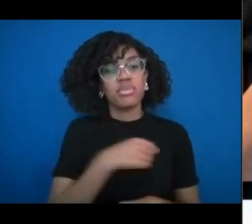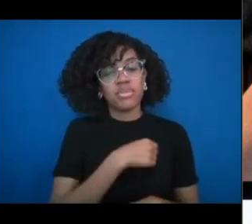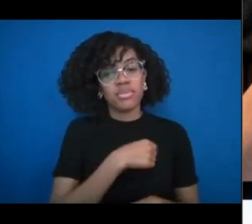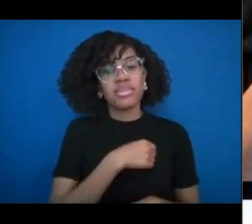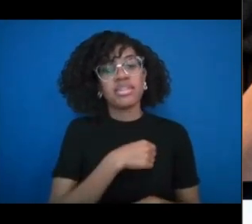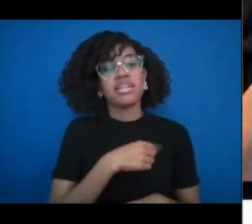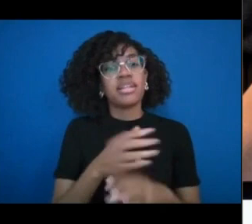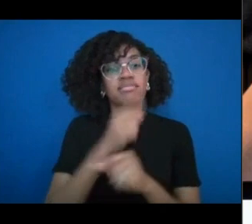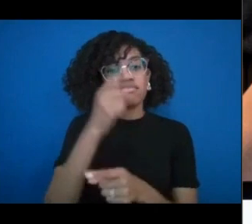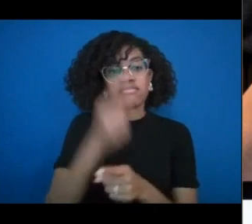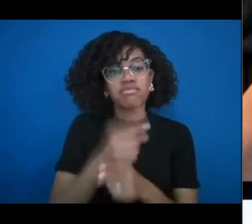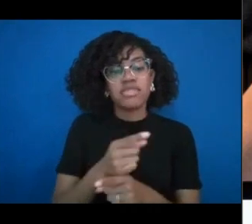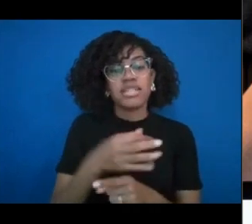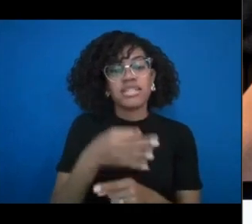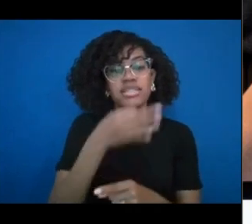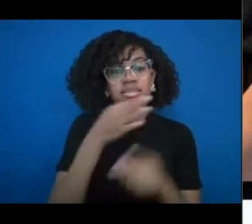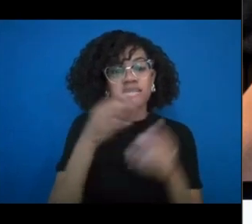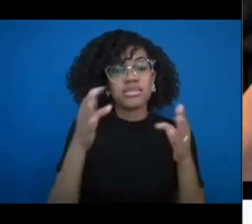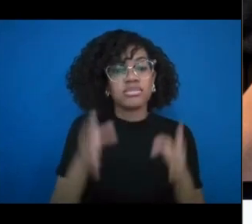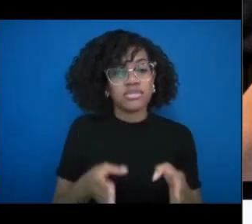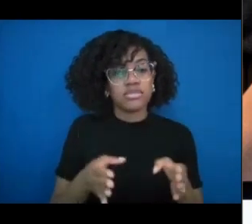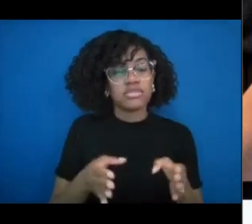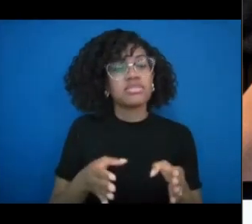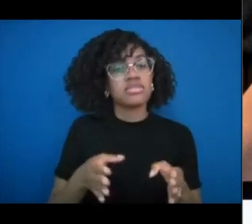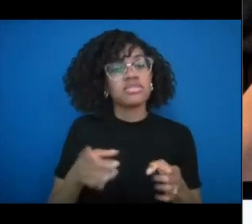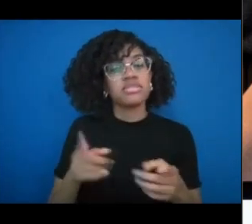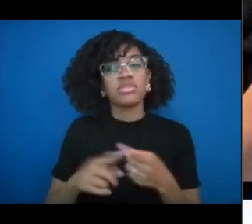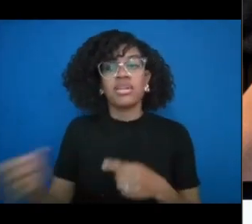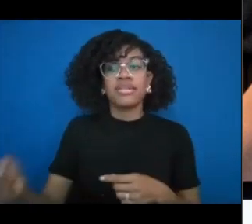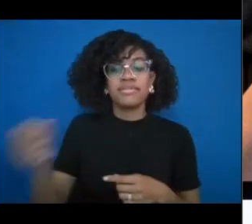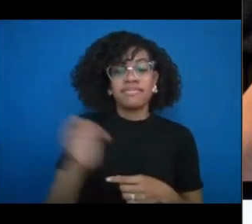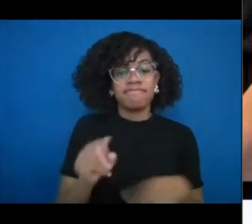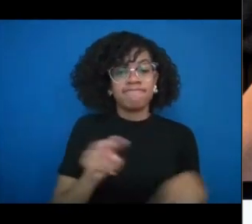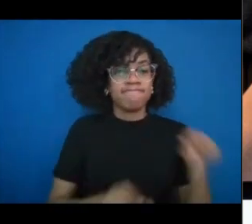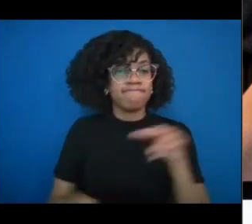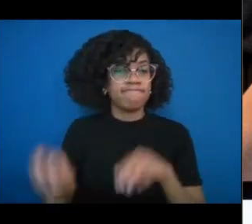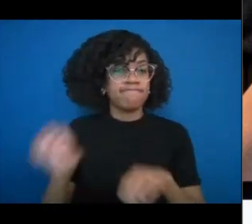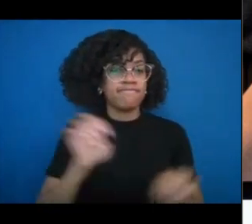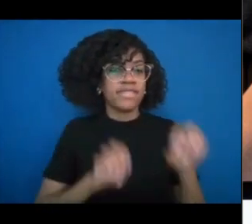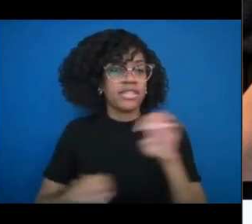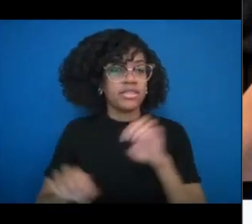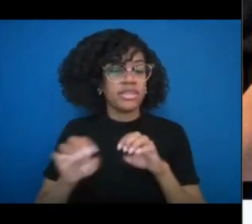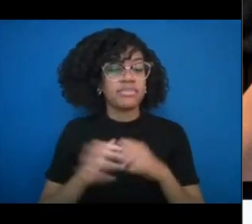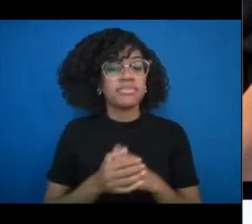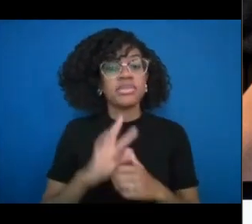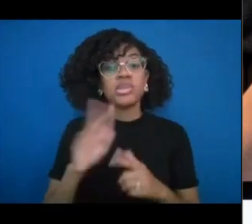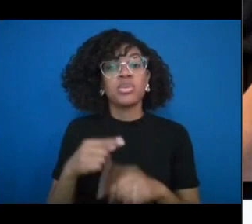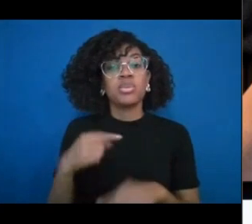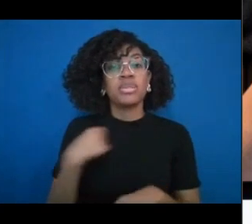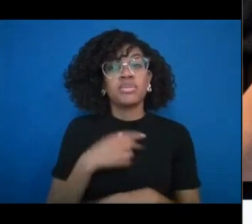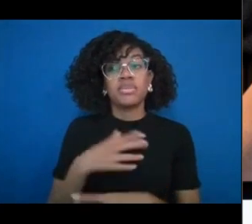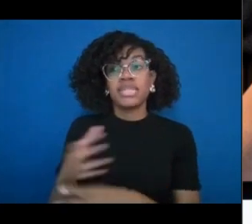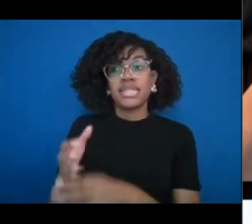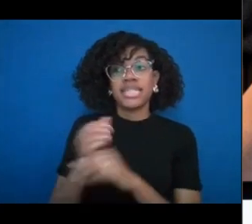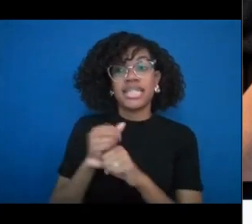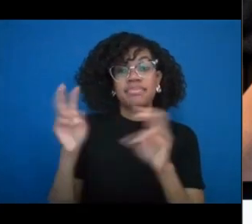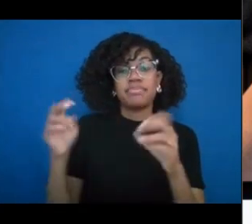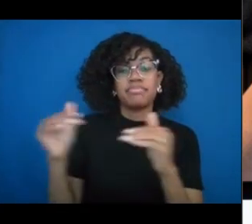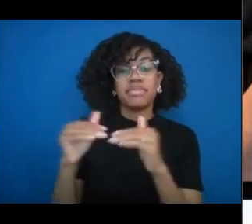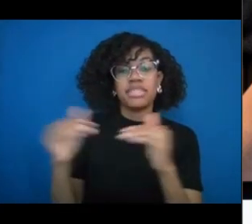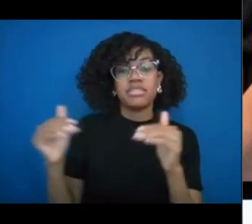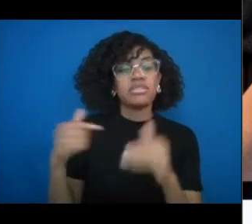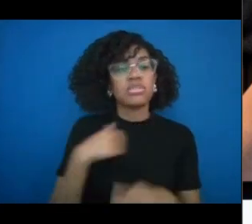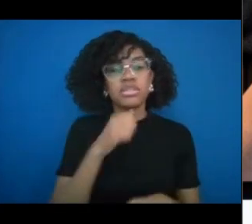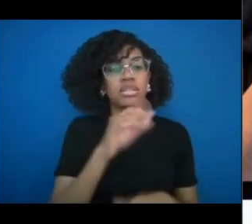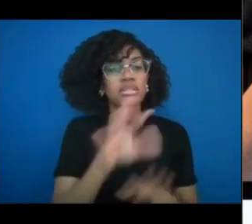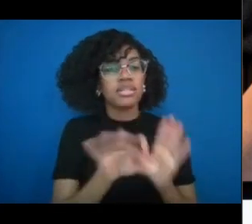right expertise to evaluate, and also that while we are getting your peers, we are not getting people, we're not getting you,